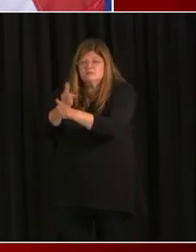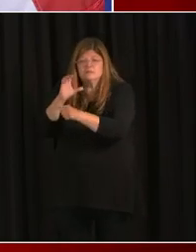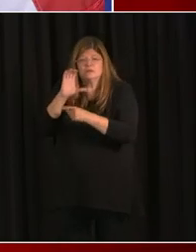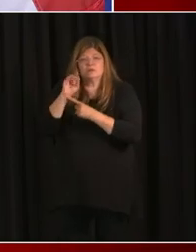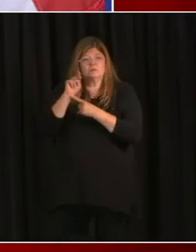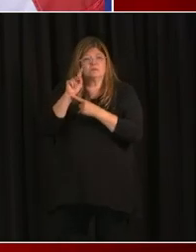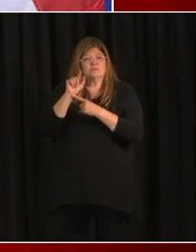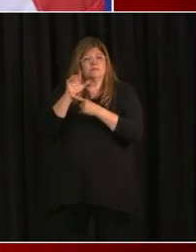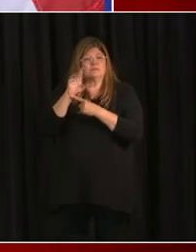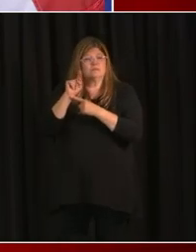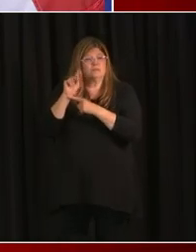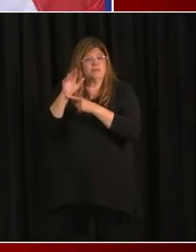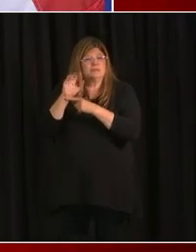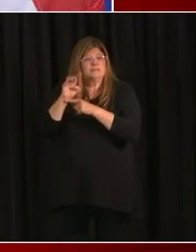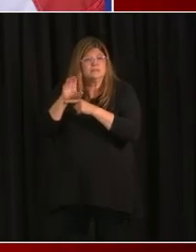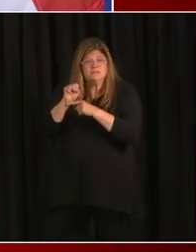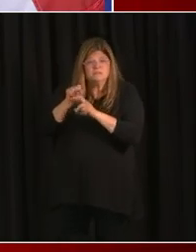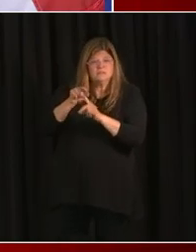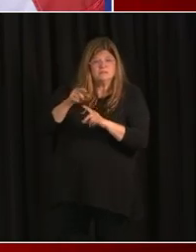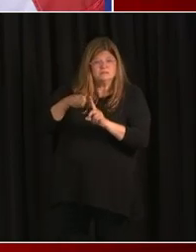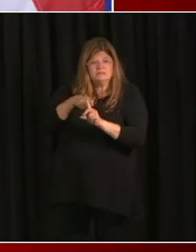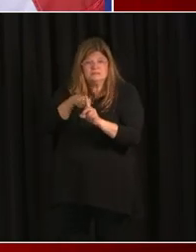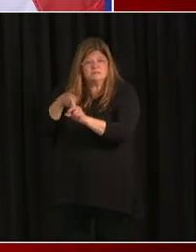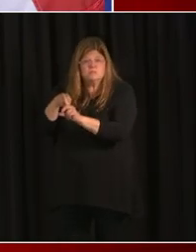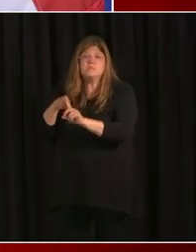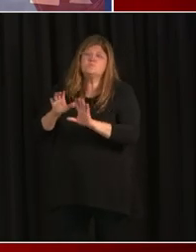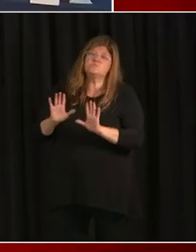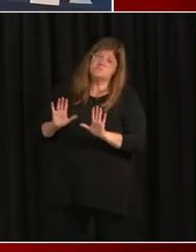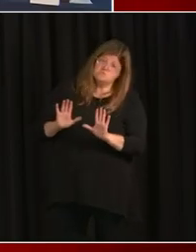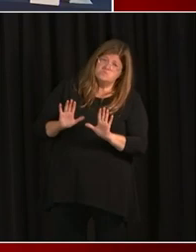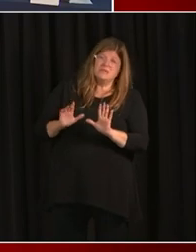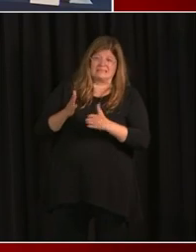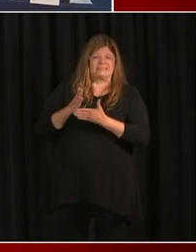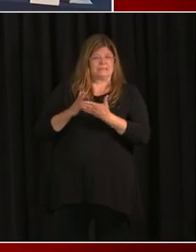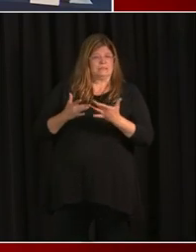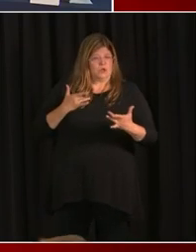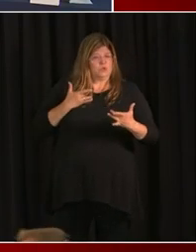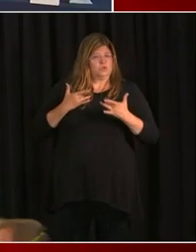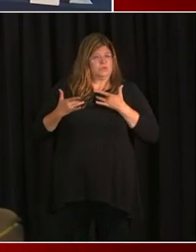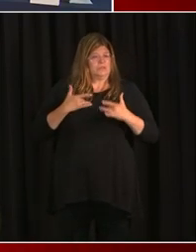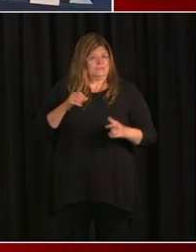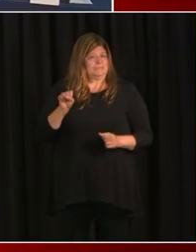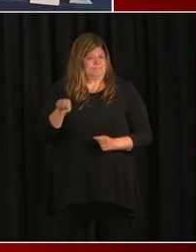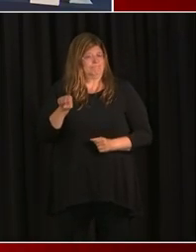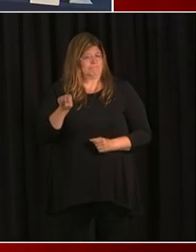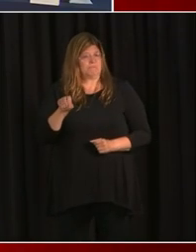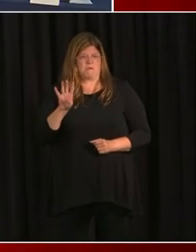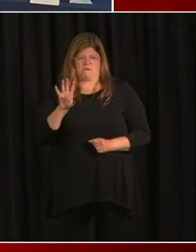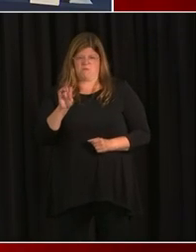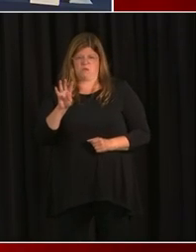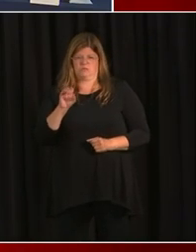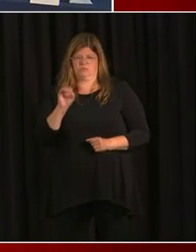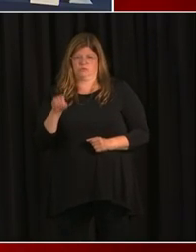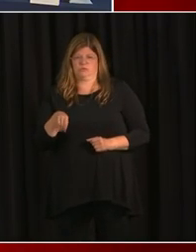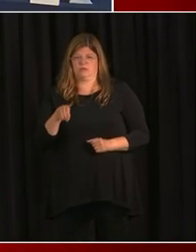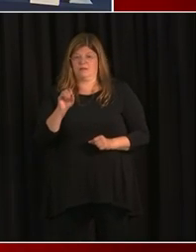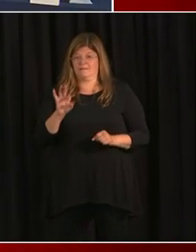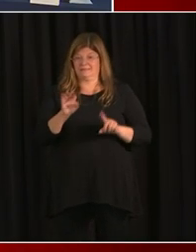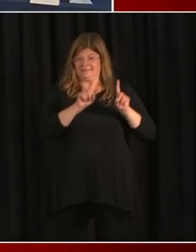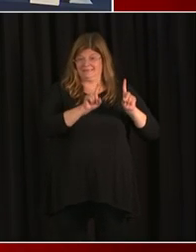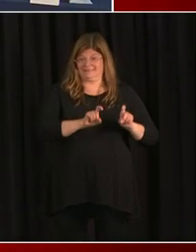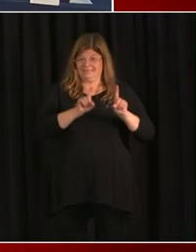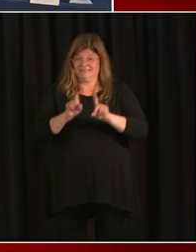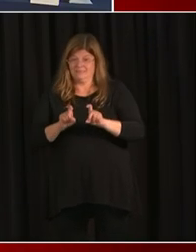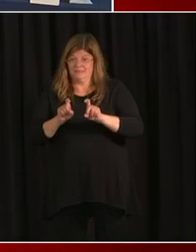We do have some concern. We do about 40% of the testing to the